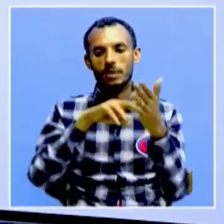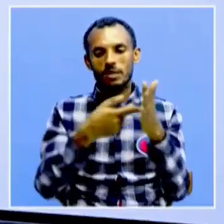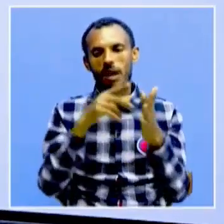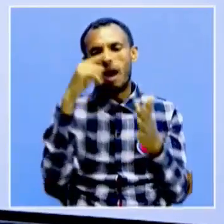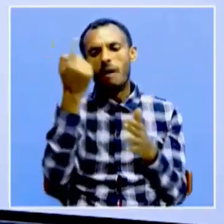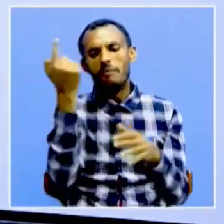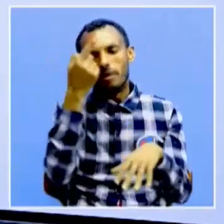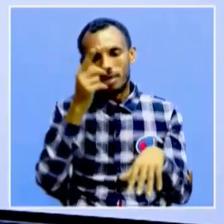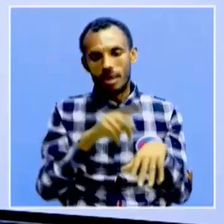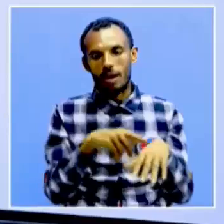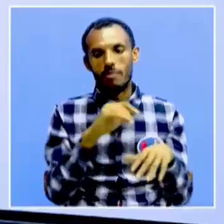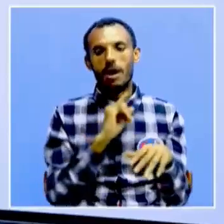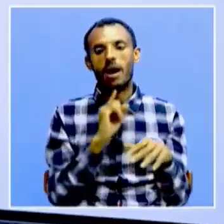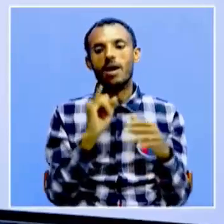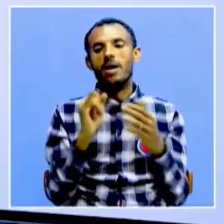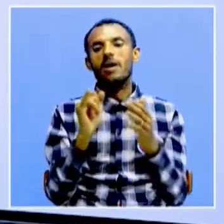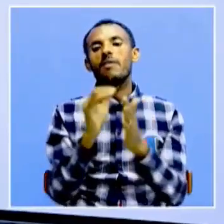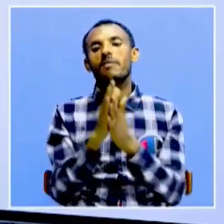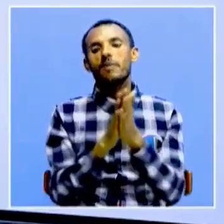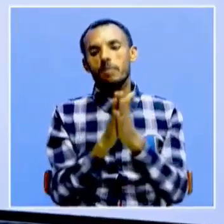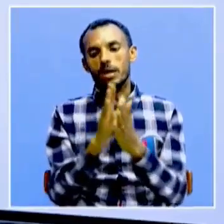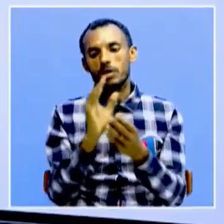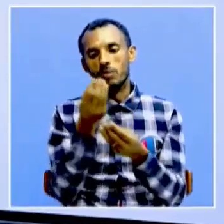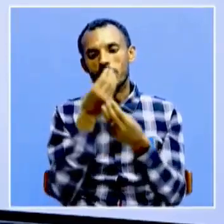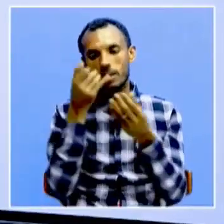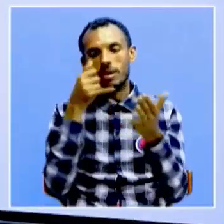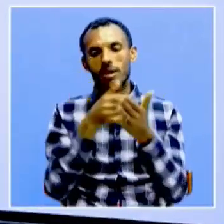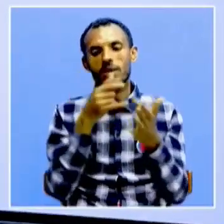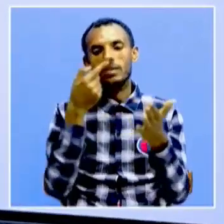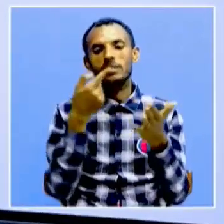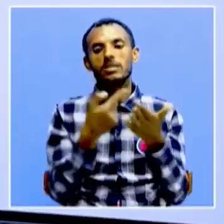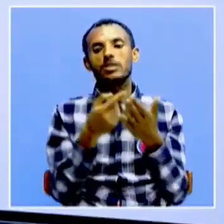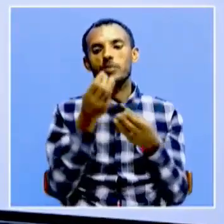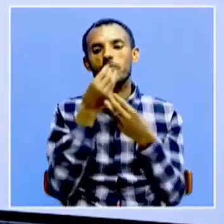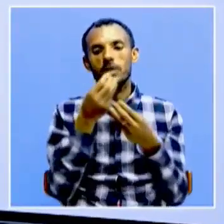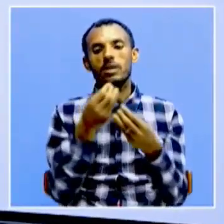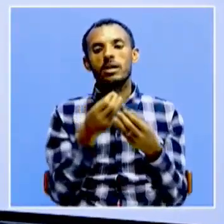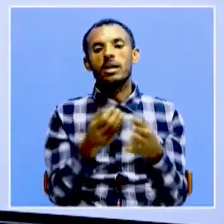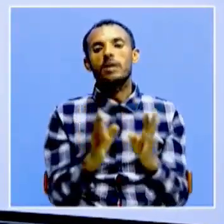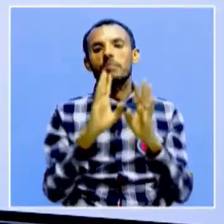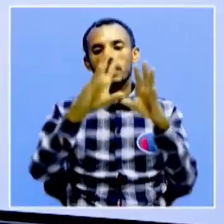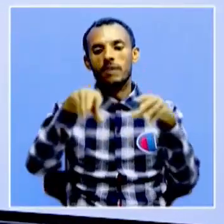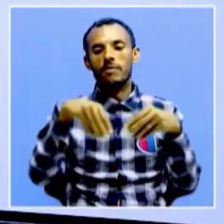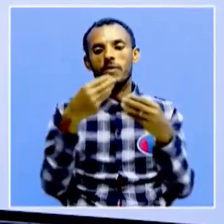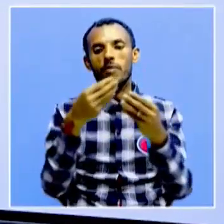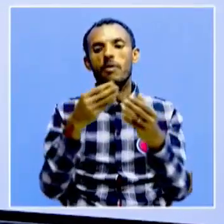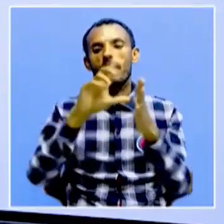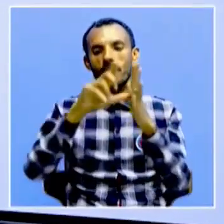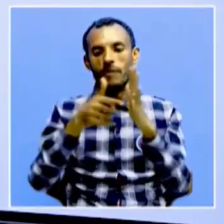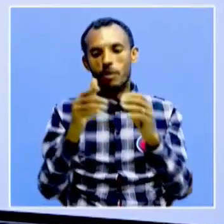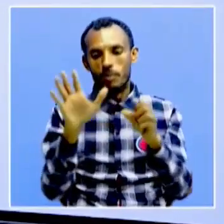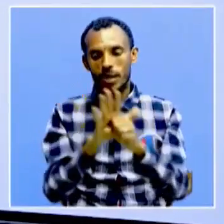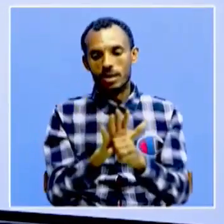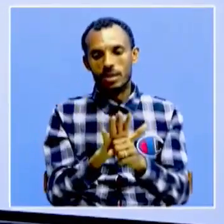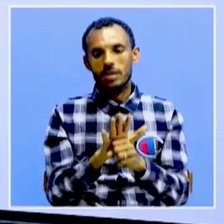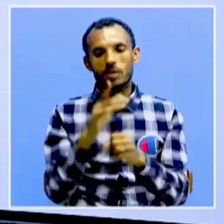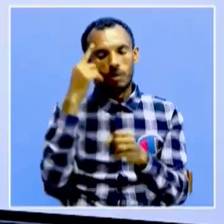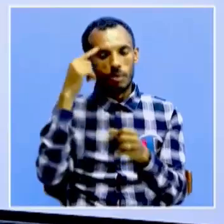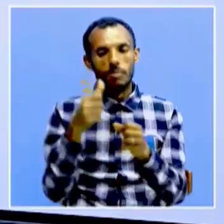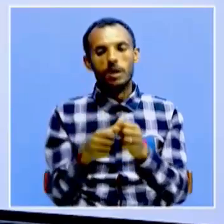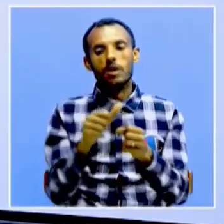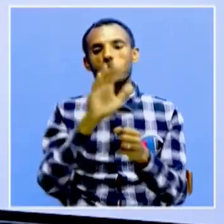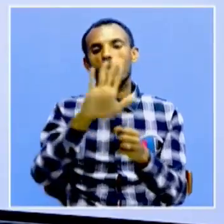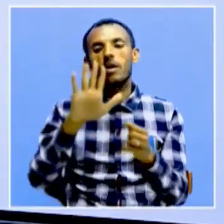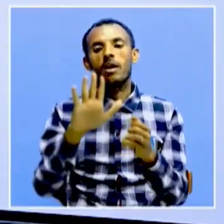time I prefer to eat this food. So let me give you few minutes here to remember your